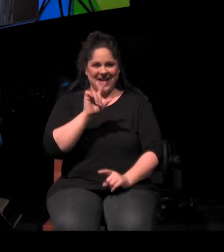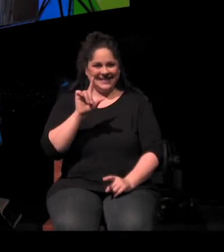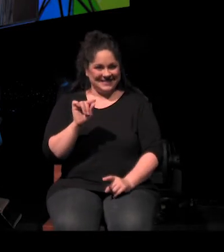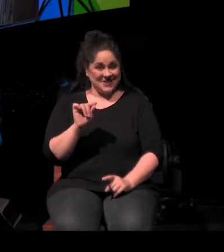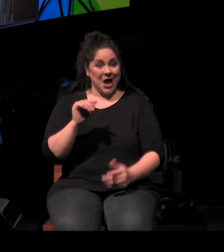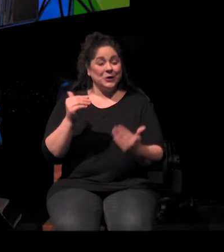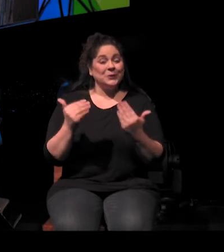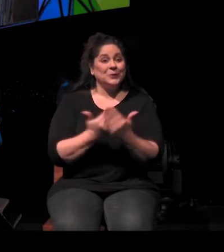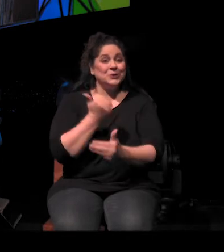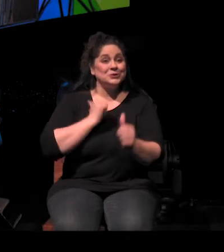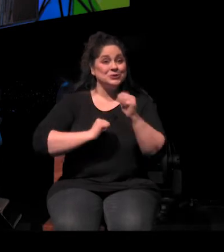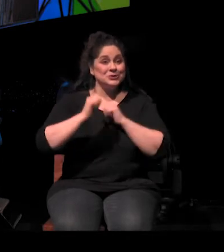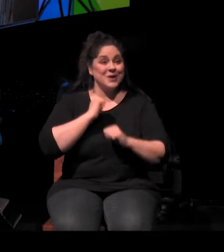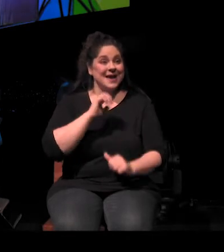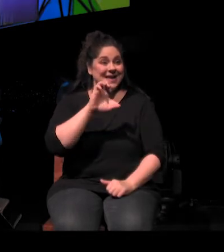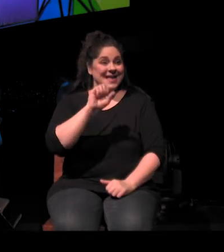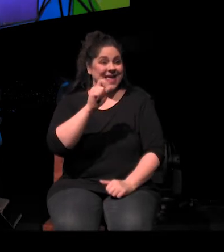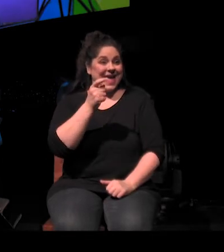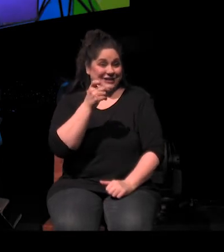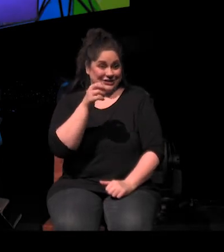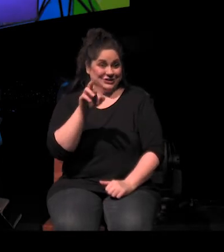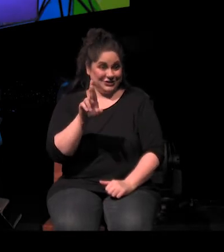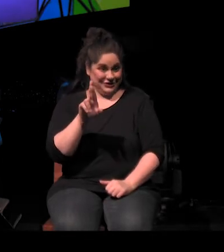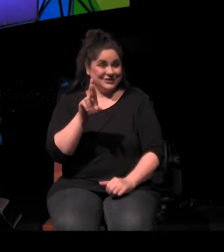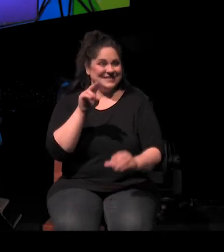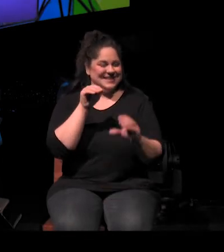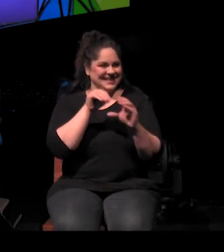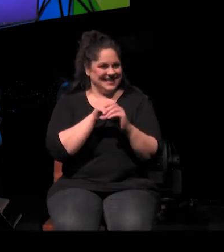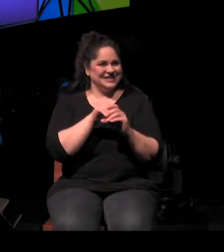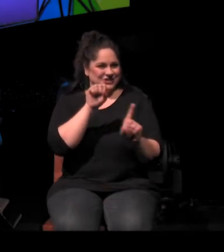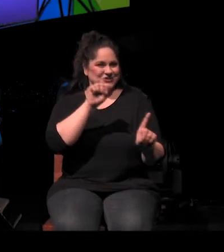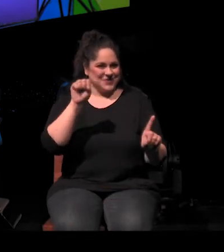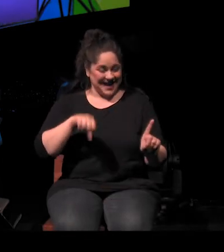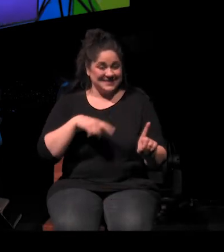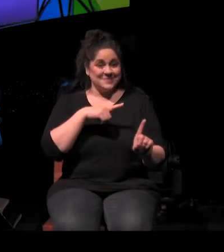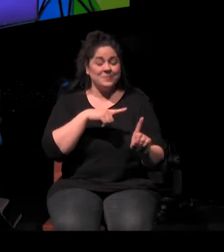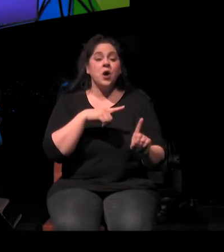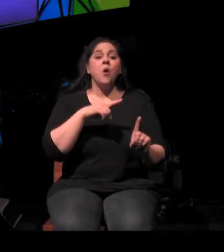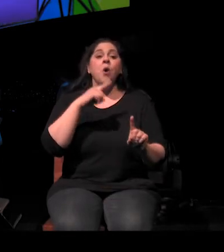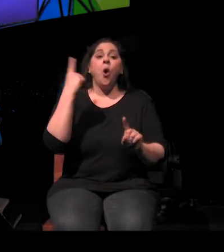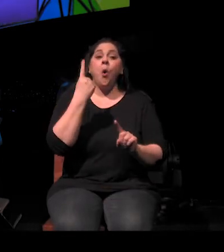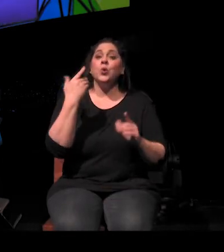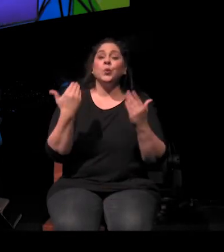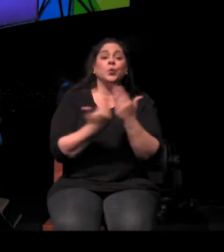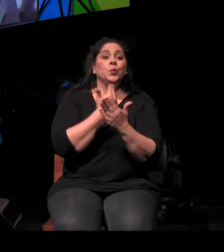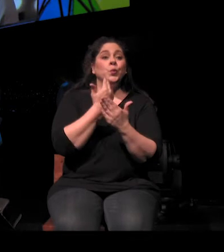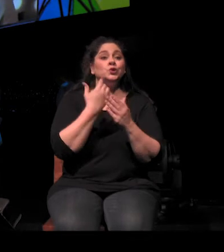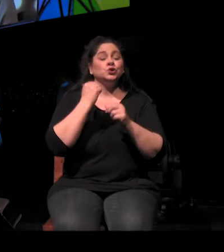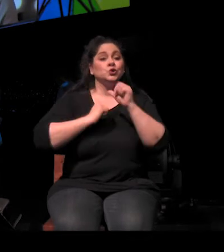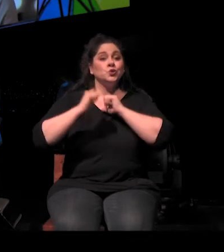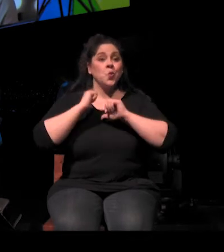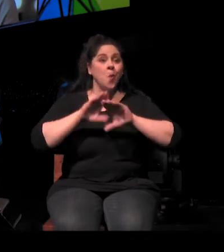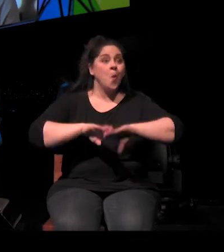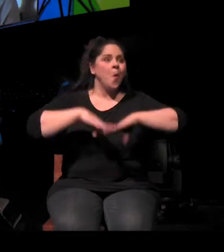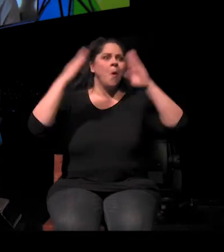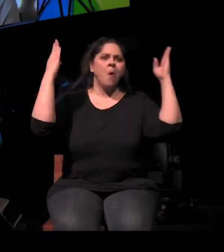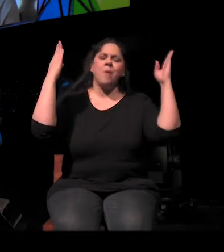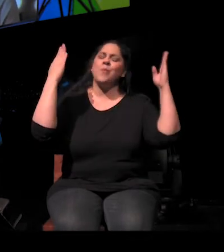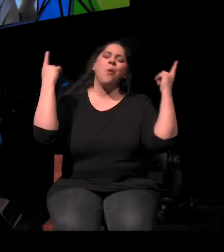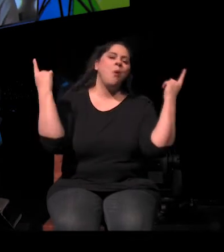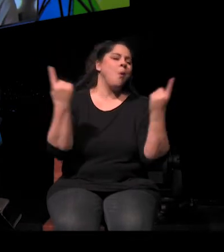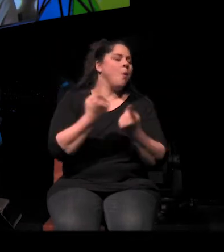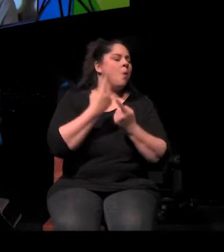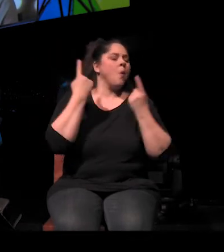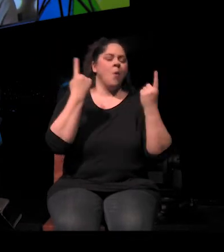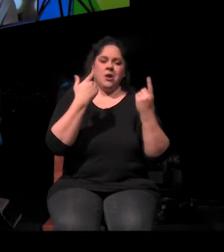was hitting the stage for the first time here in Strasbourg. And for premier years, that's a really big year for us because normally that is a